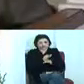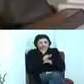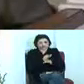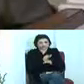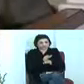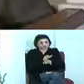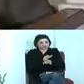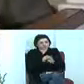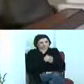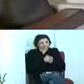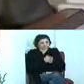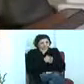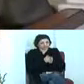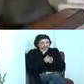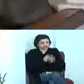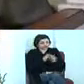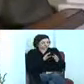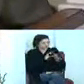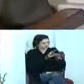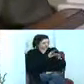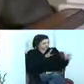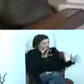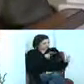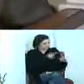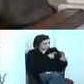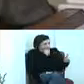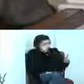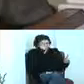Just to disconnect from thoughts,